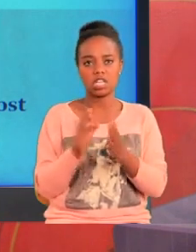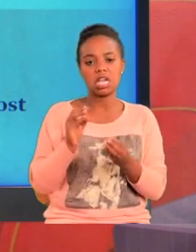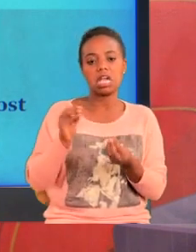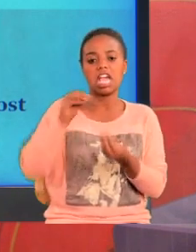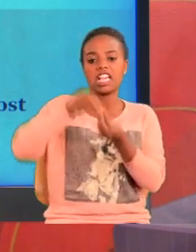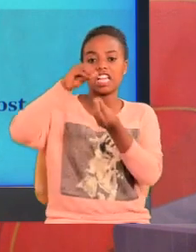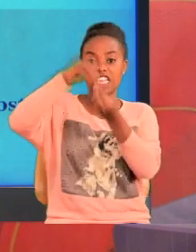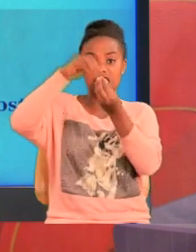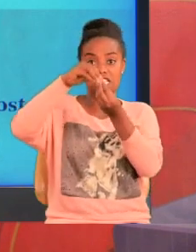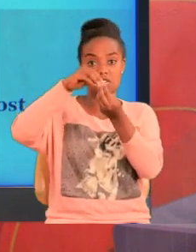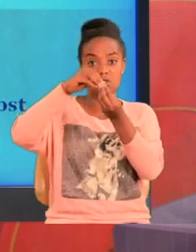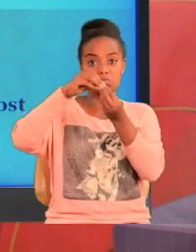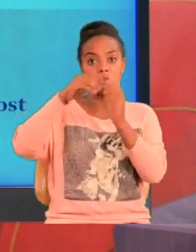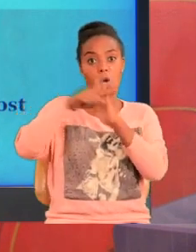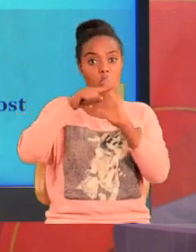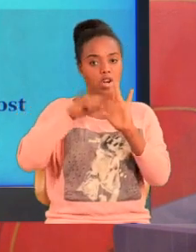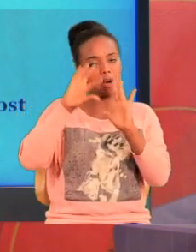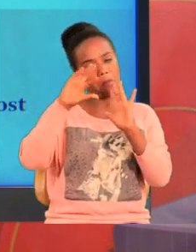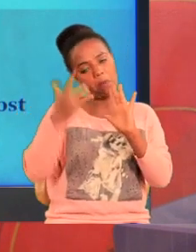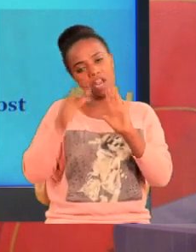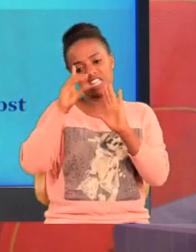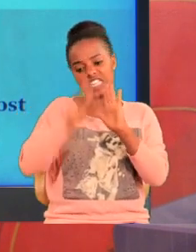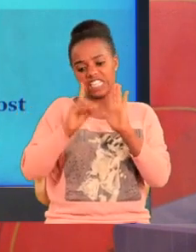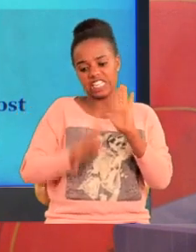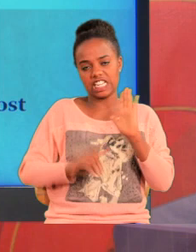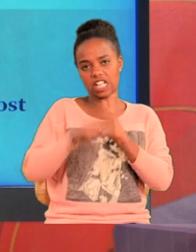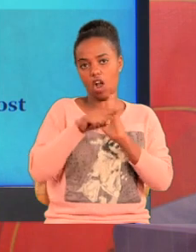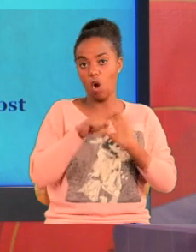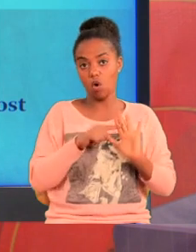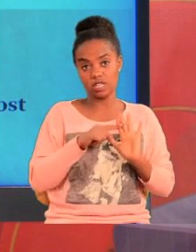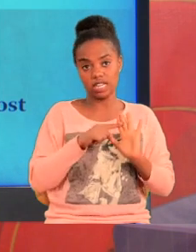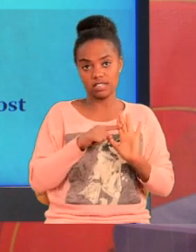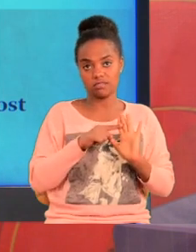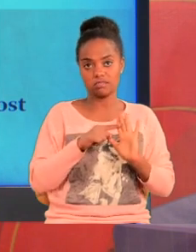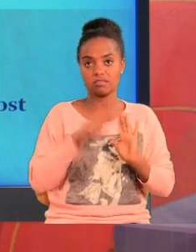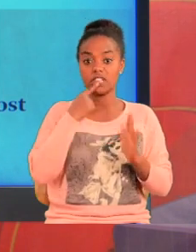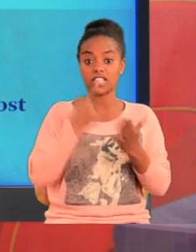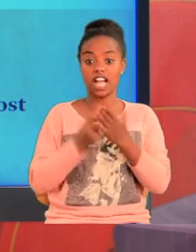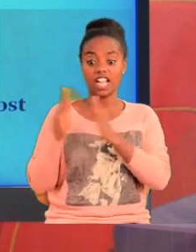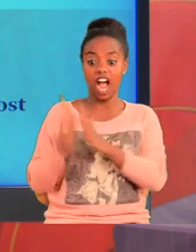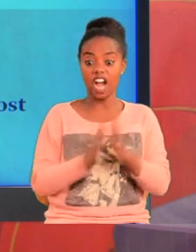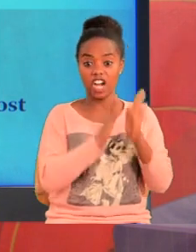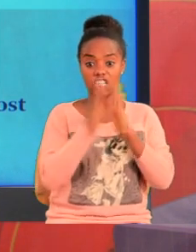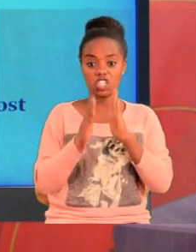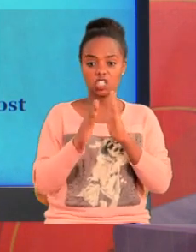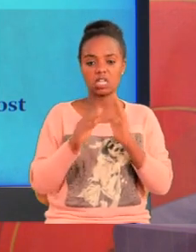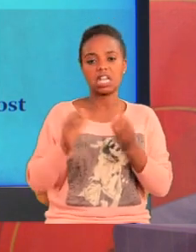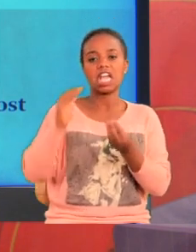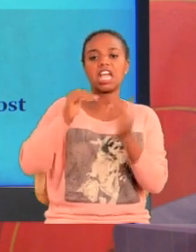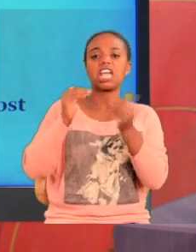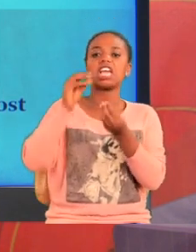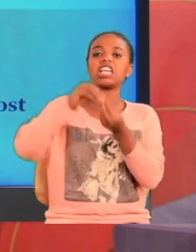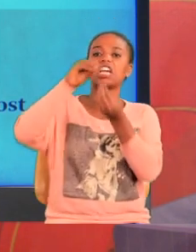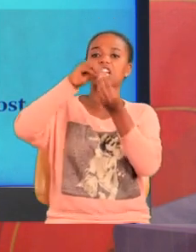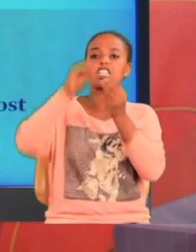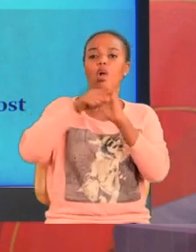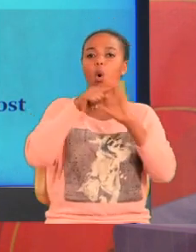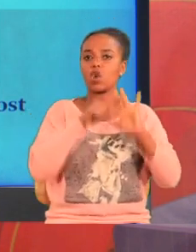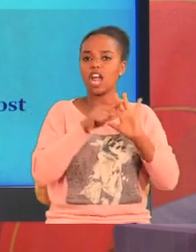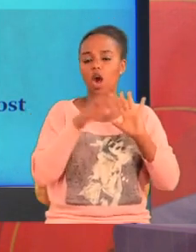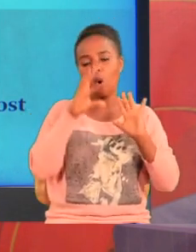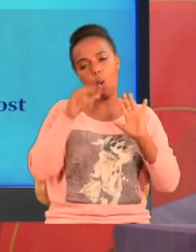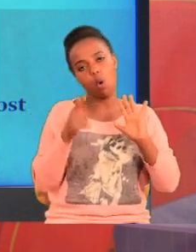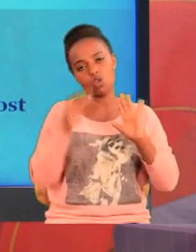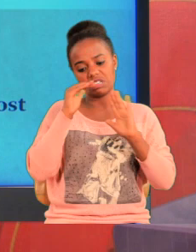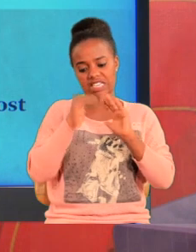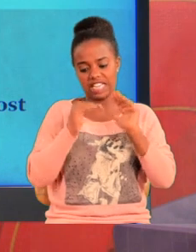increasing order or decreasing order. When the data is arranged in increasing or decreasing order. So